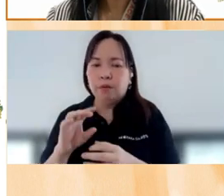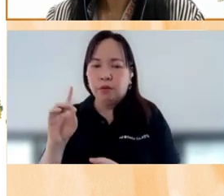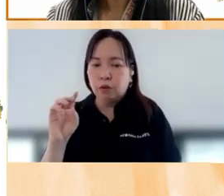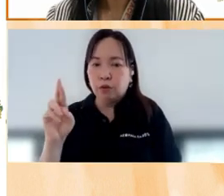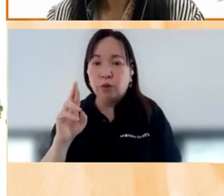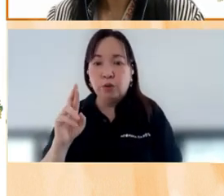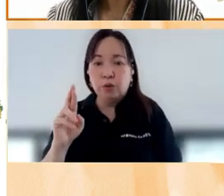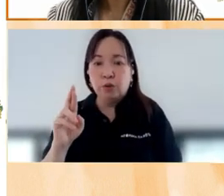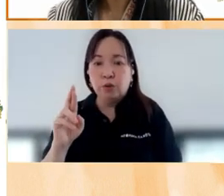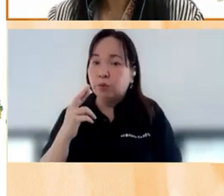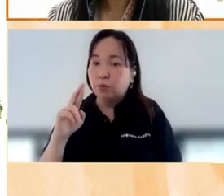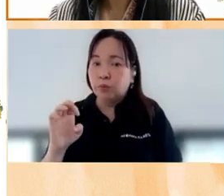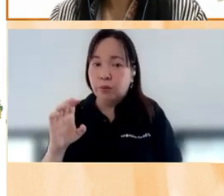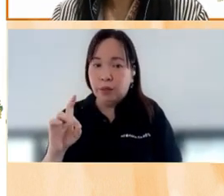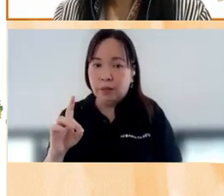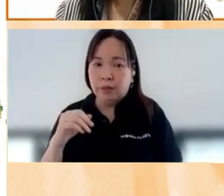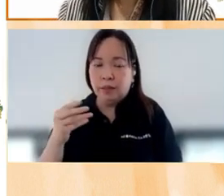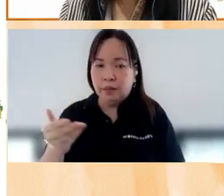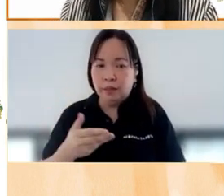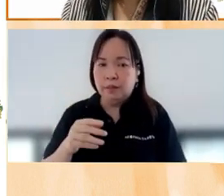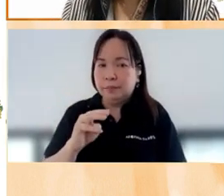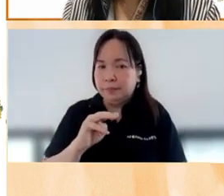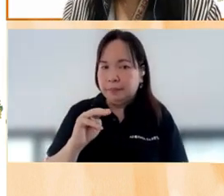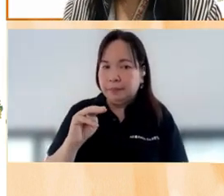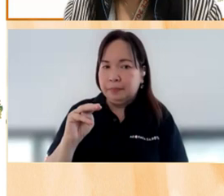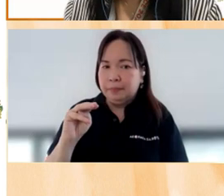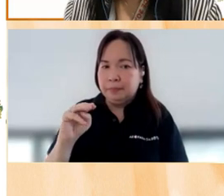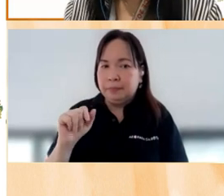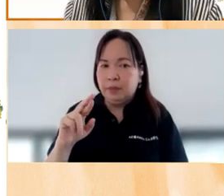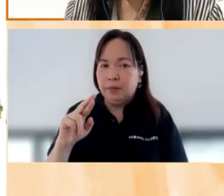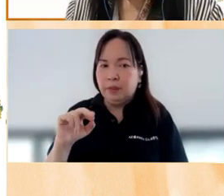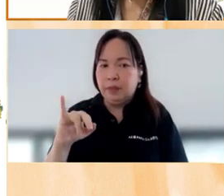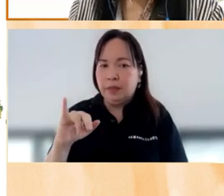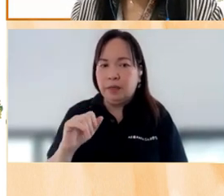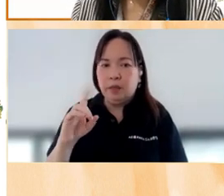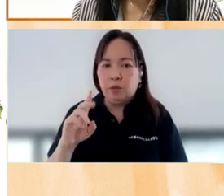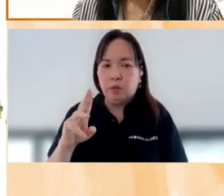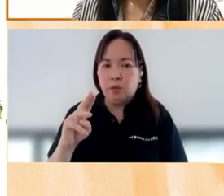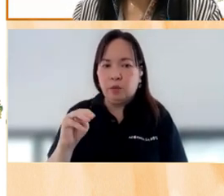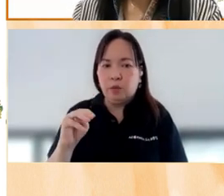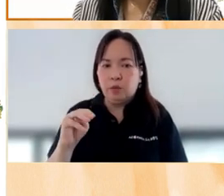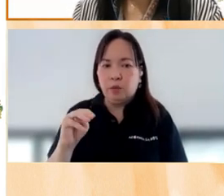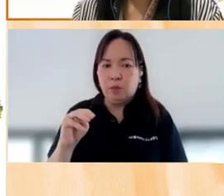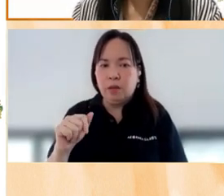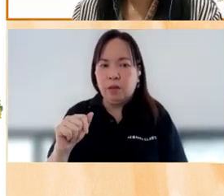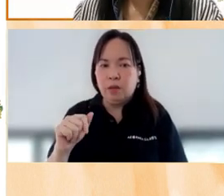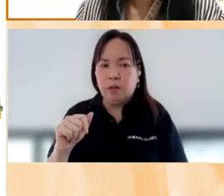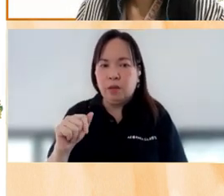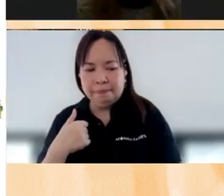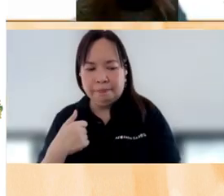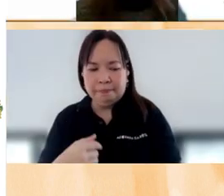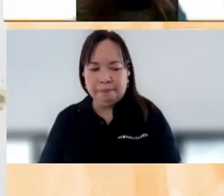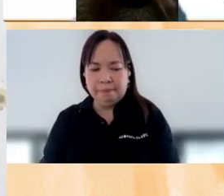Dr. Maria Corazon Dumlao, the Chief Head Program Officer of the Department of Education. Good morning,